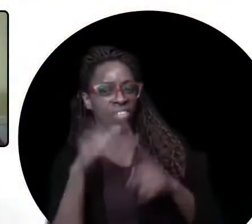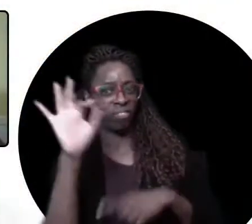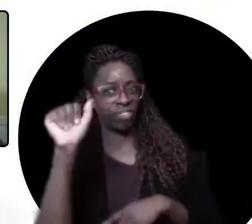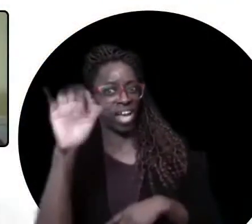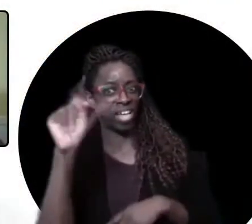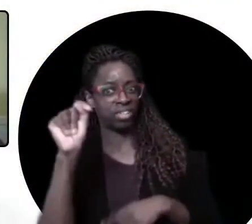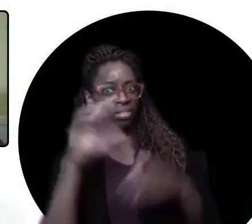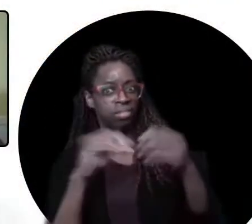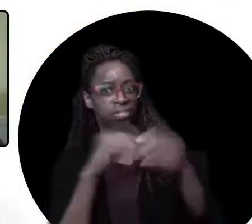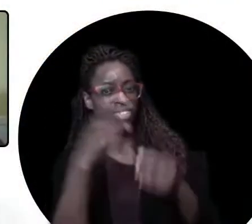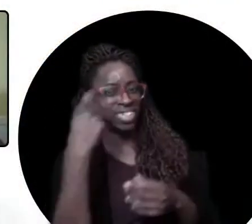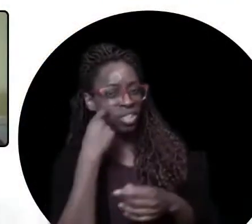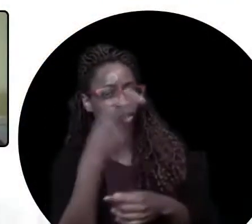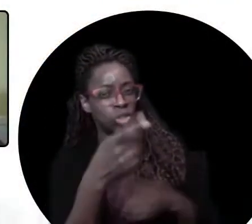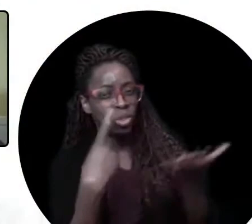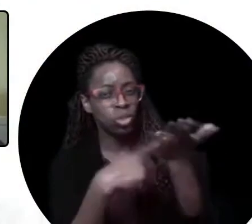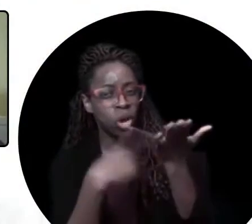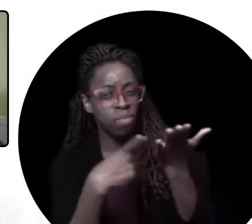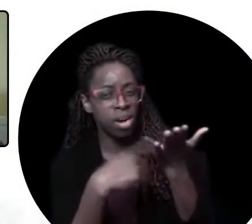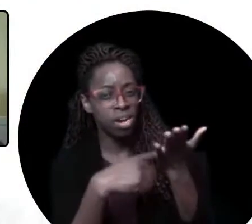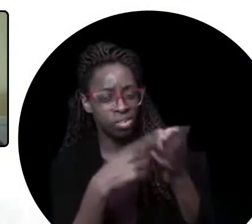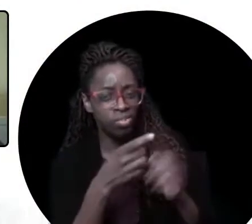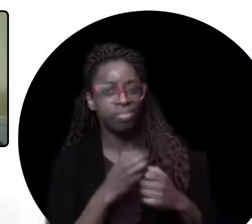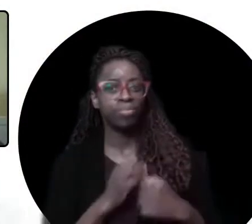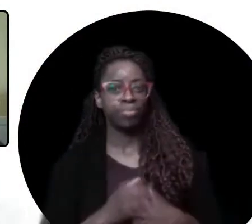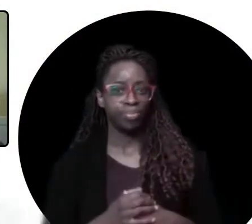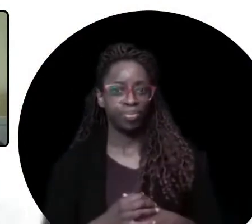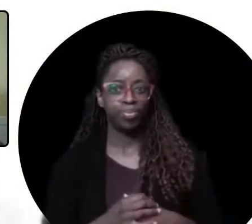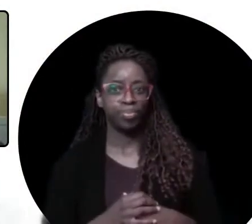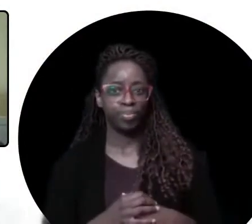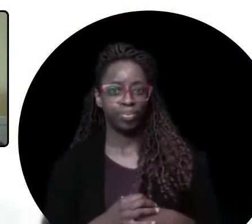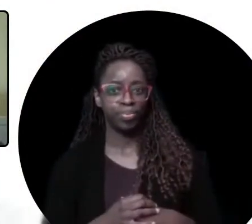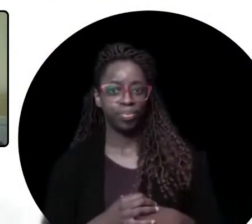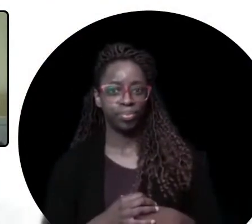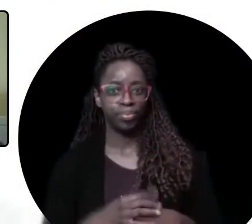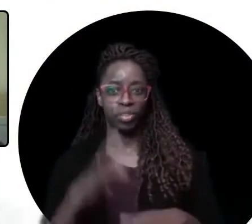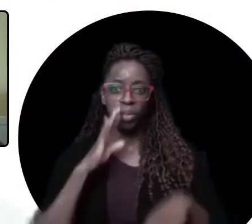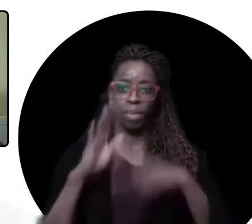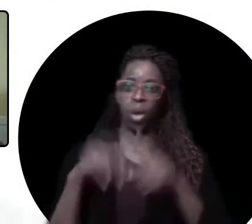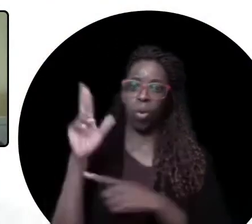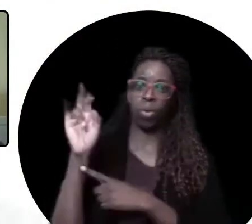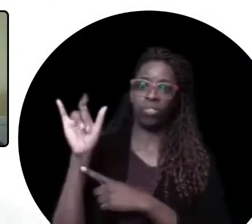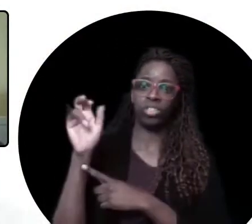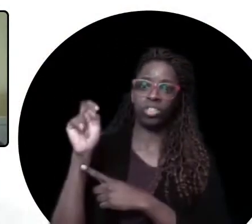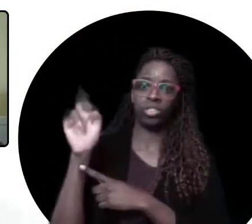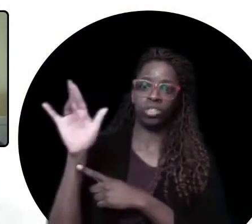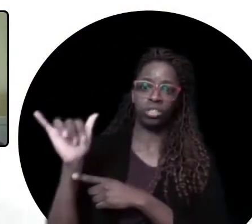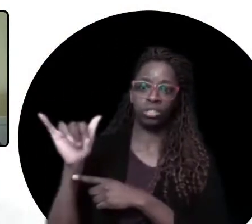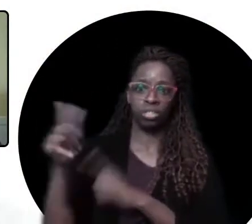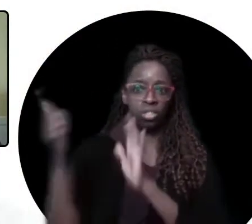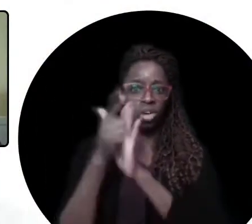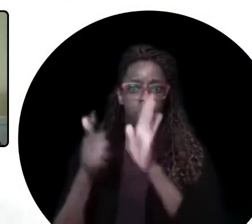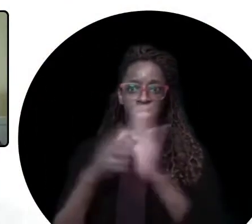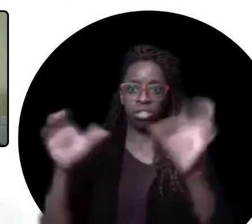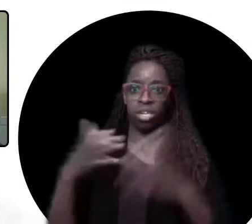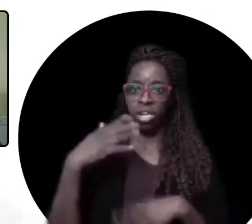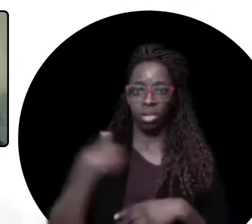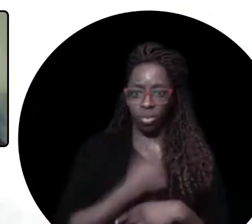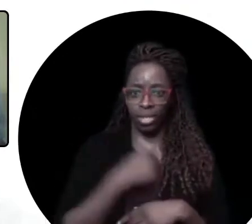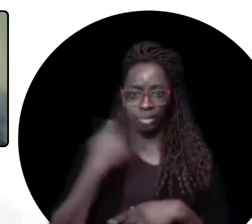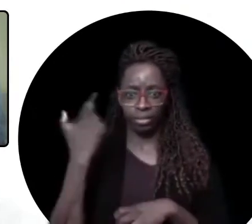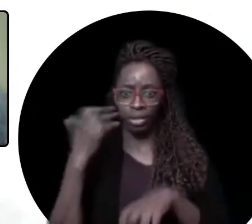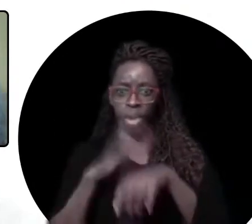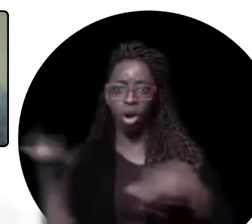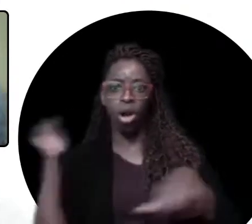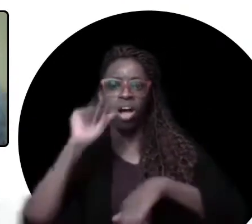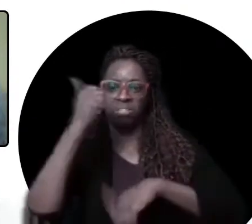revolutionary lawyering, and I was just on a call the other day with the Abolitionist Law Center. And the fact that we